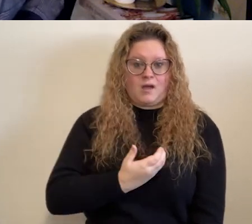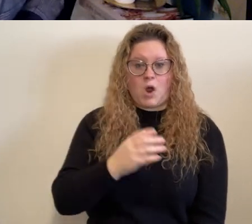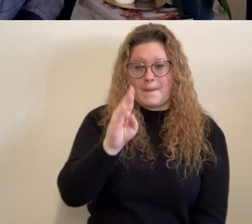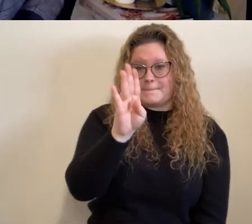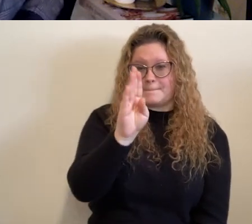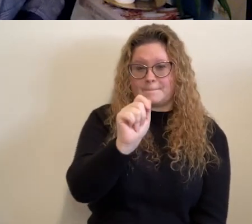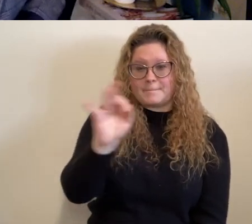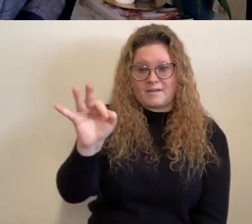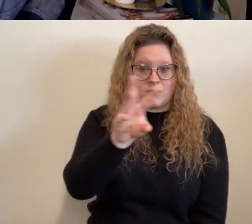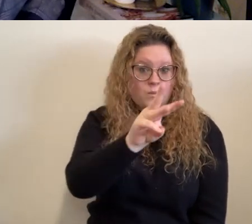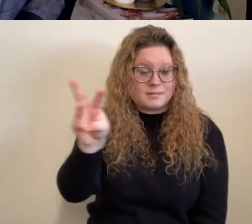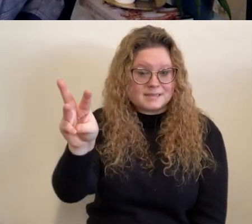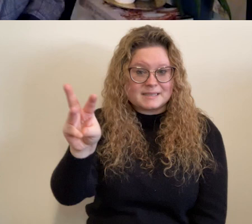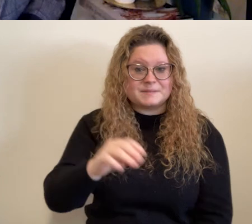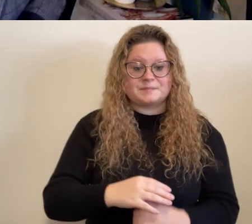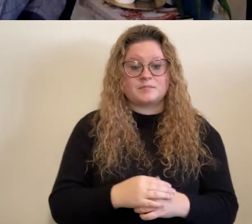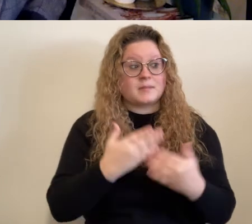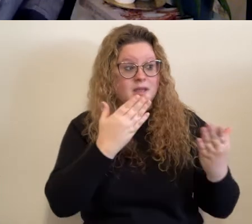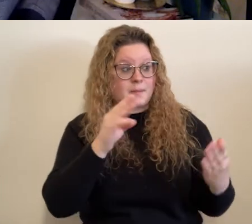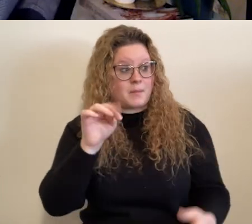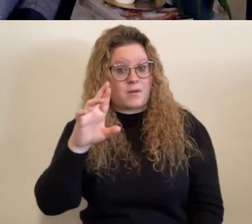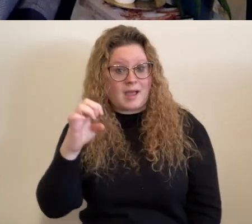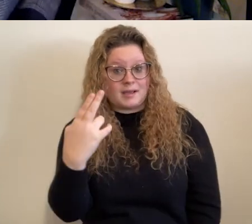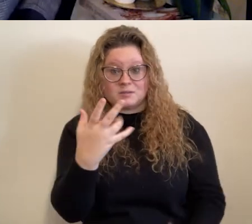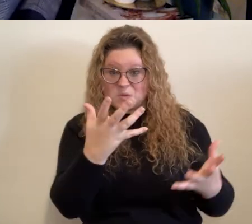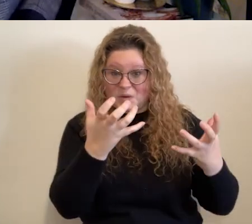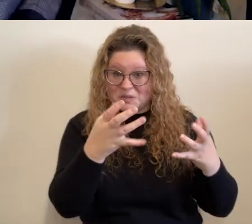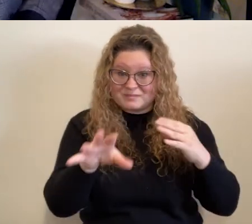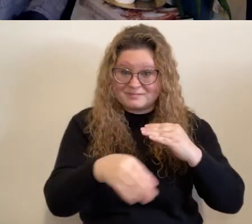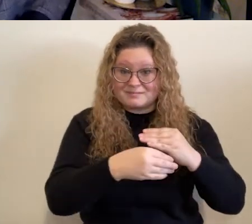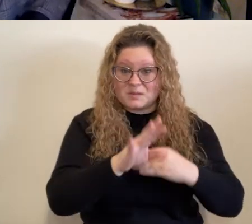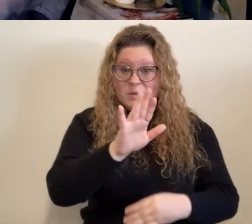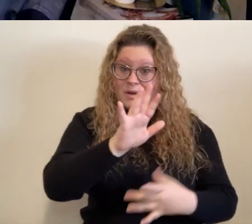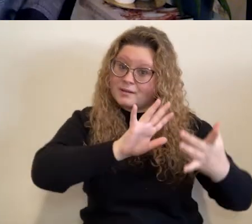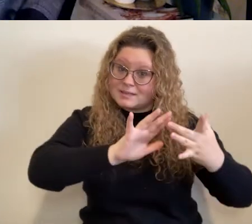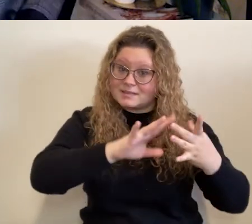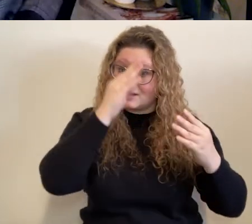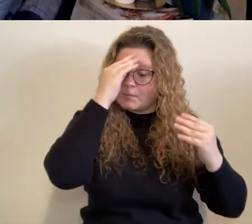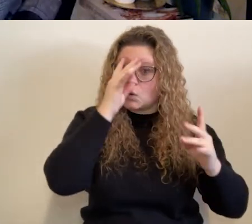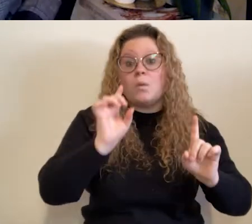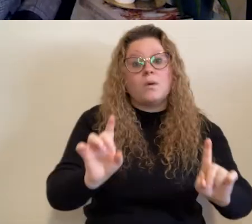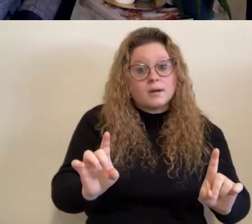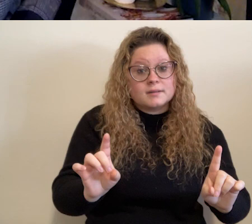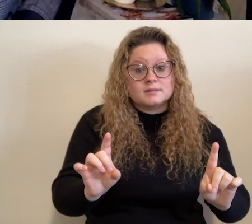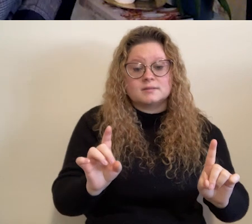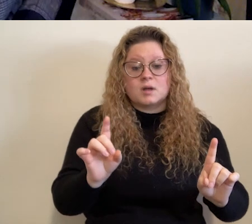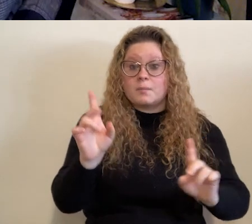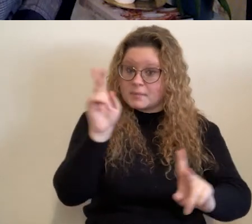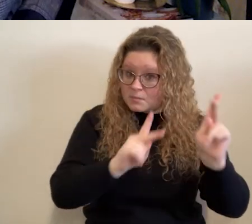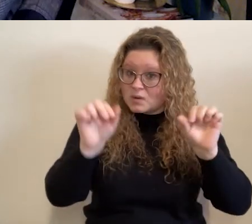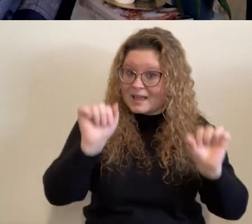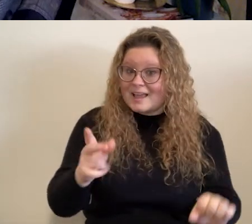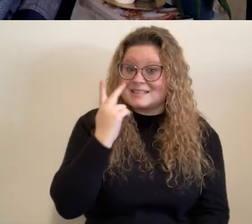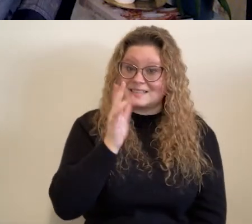But Mariah, if you would like to provide us with your contact information, or anybody can actually look at